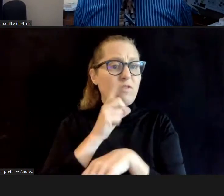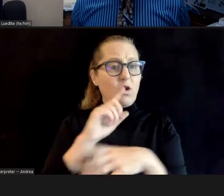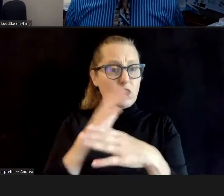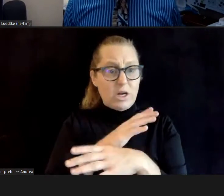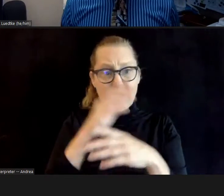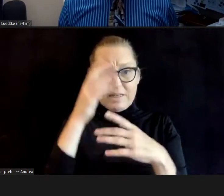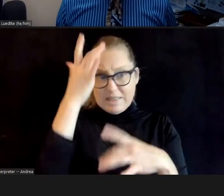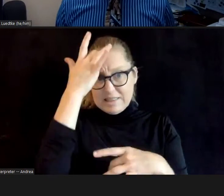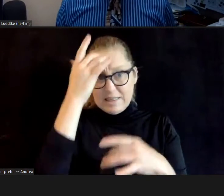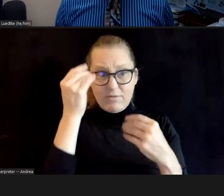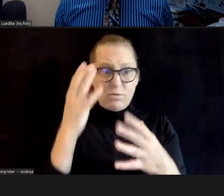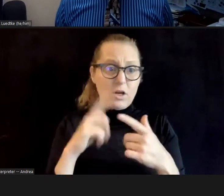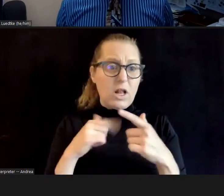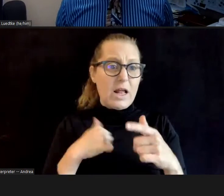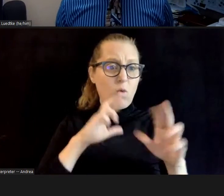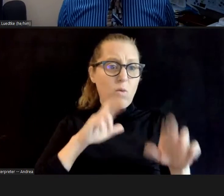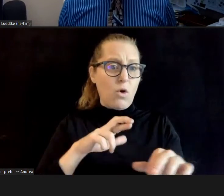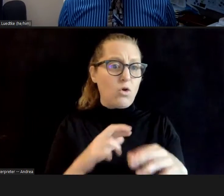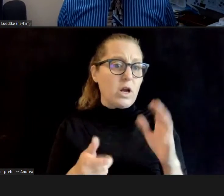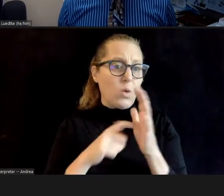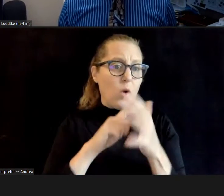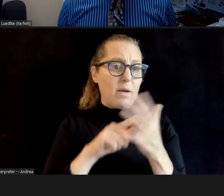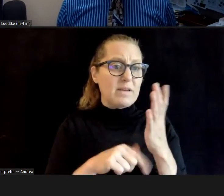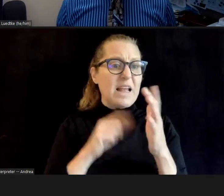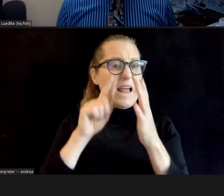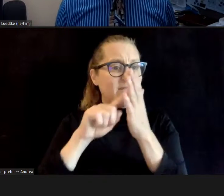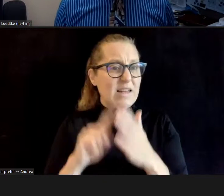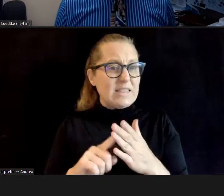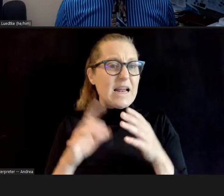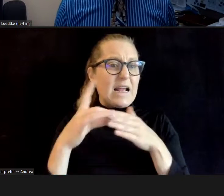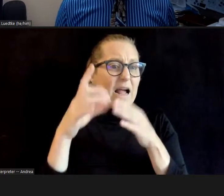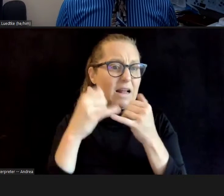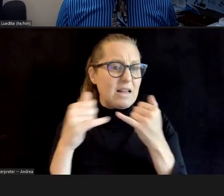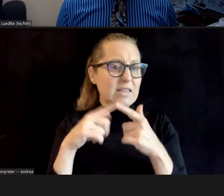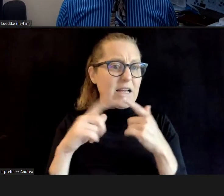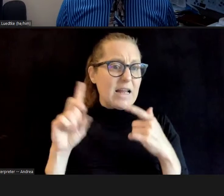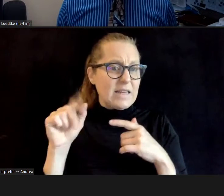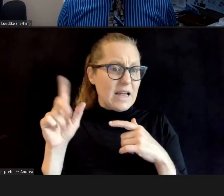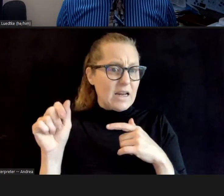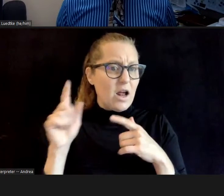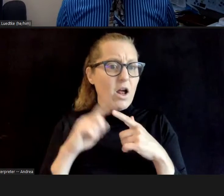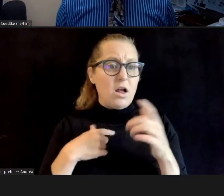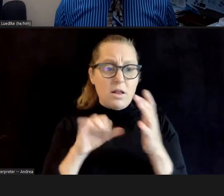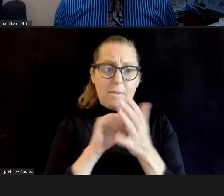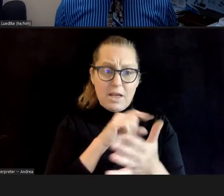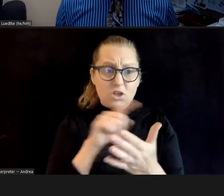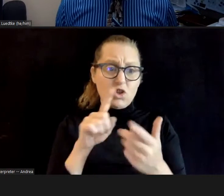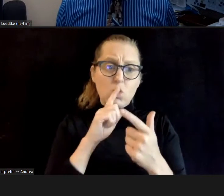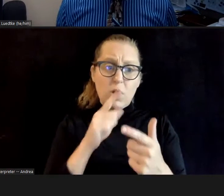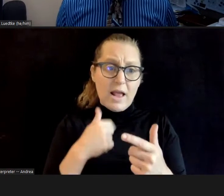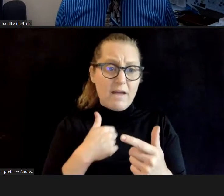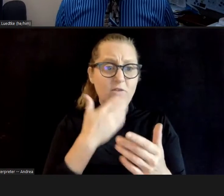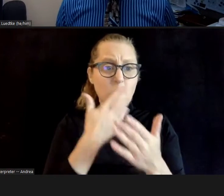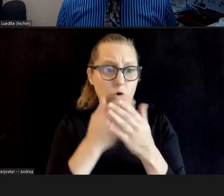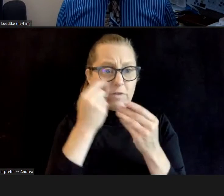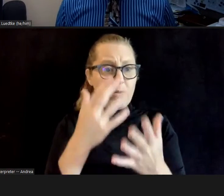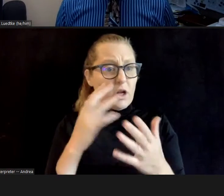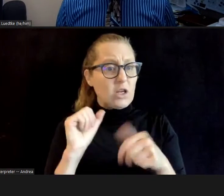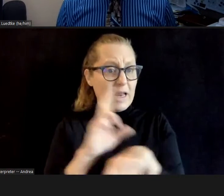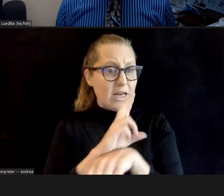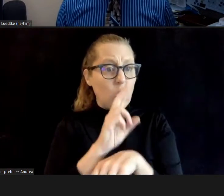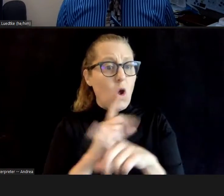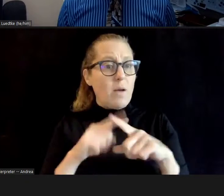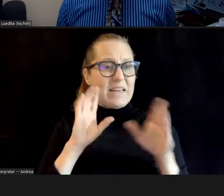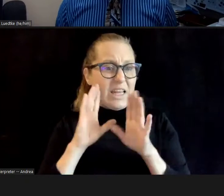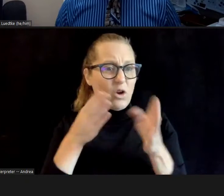such as reporting requirements, investigative guidelines, and data. The pages have useful information, but they're geared towards an audience